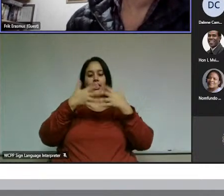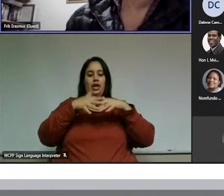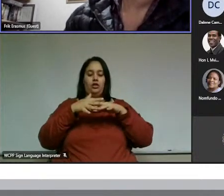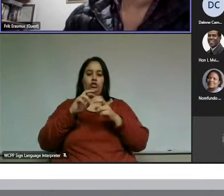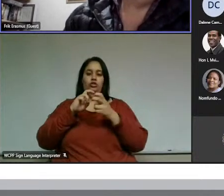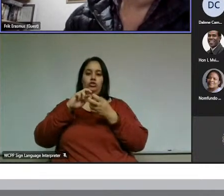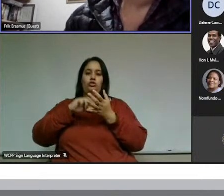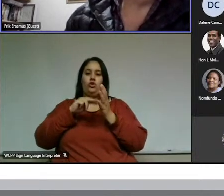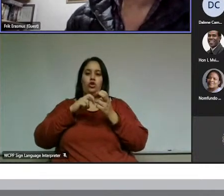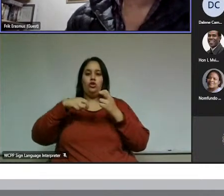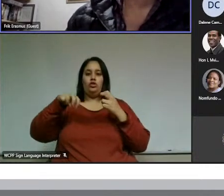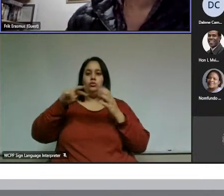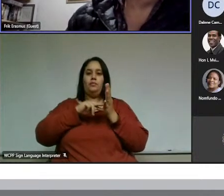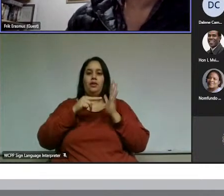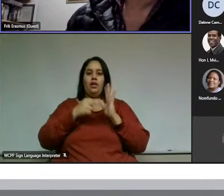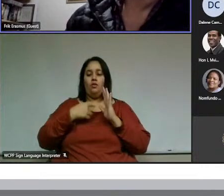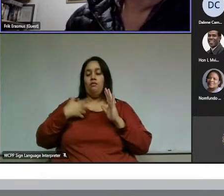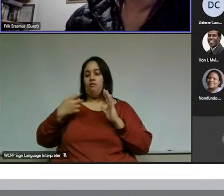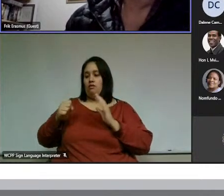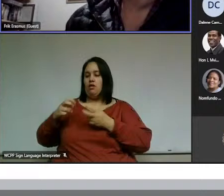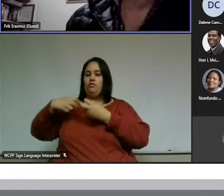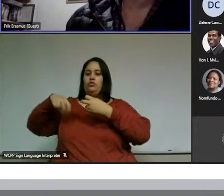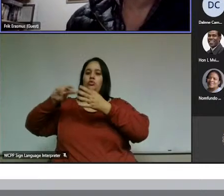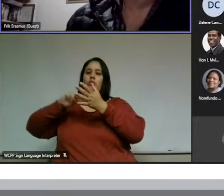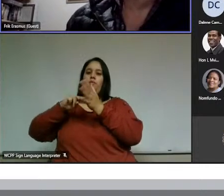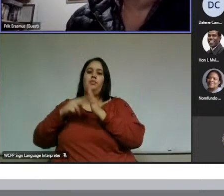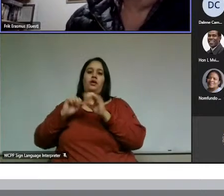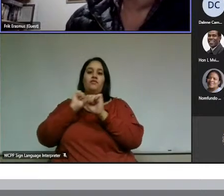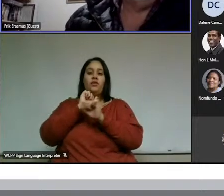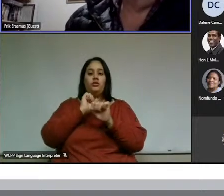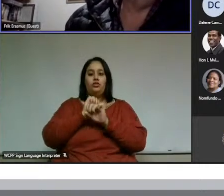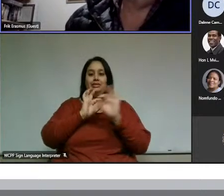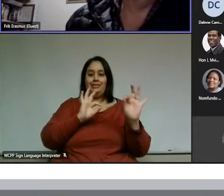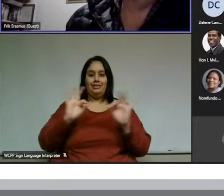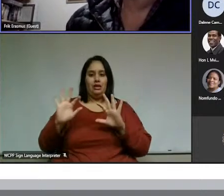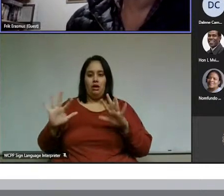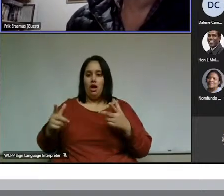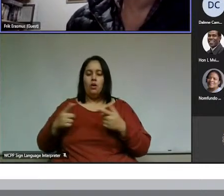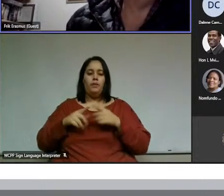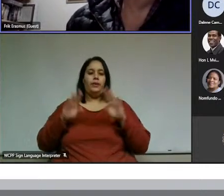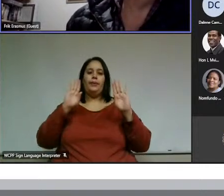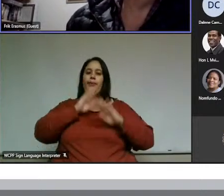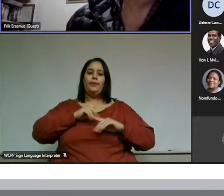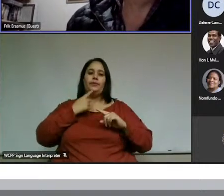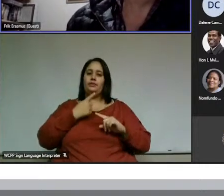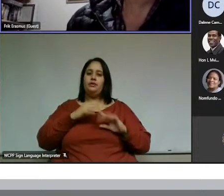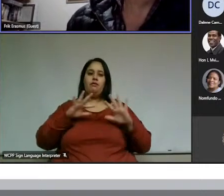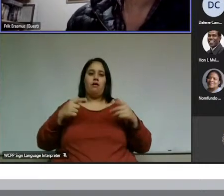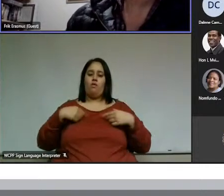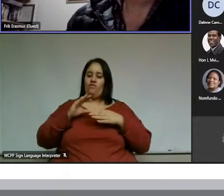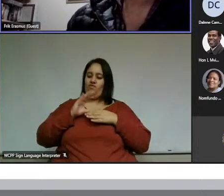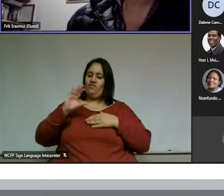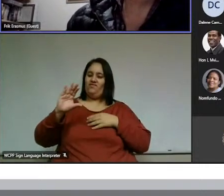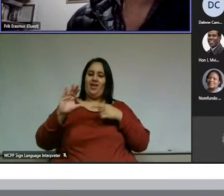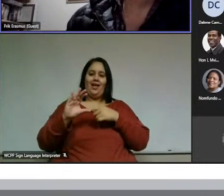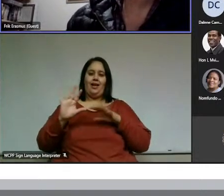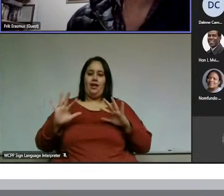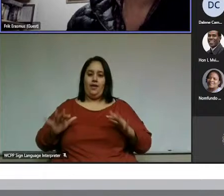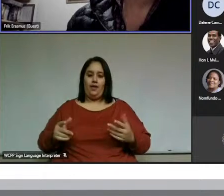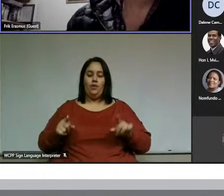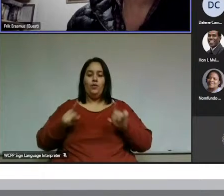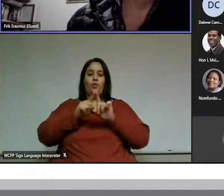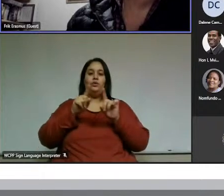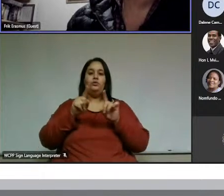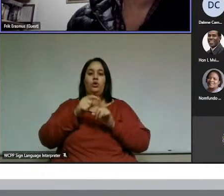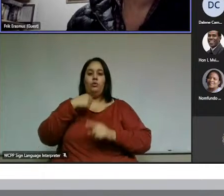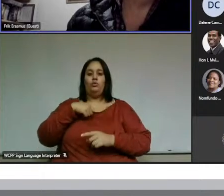plan. There is a transport plan to say how it functions, but it nowhere tells how it's needed to be funded. 7 says a